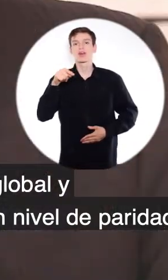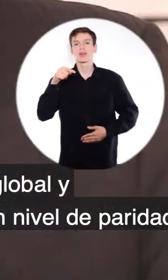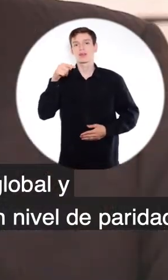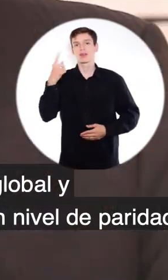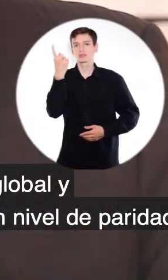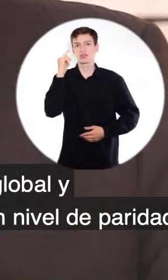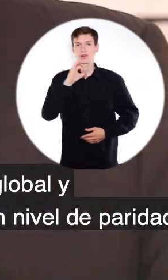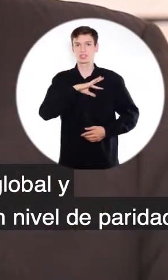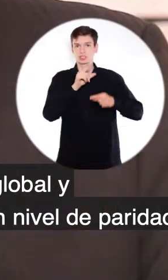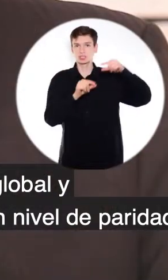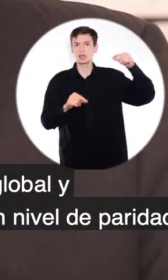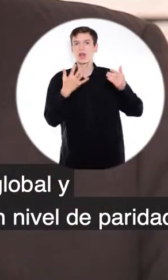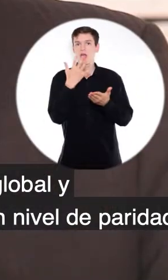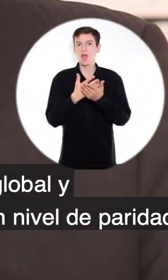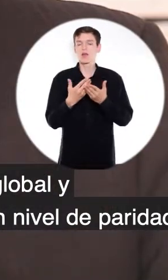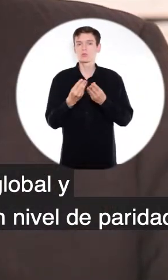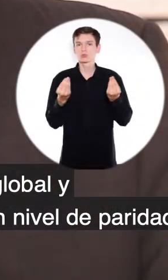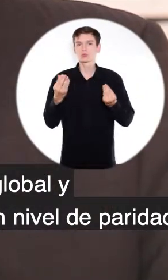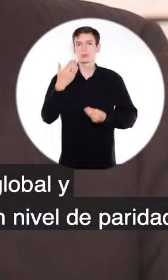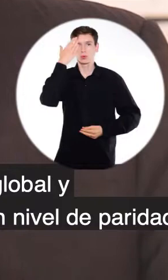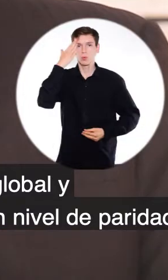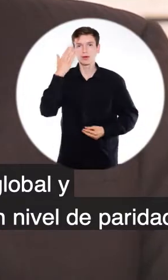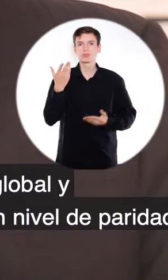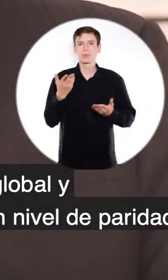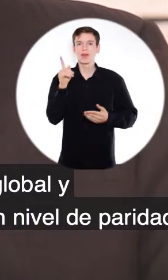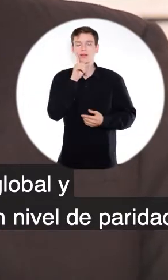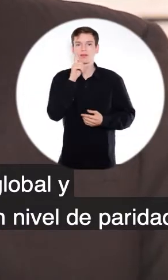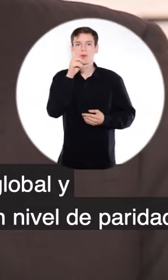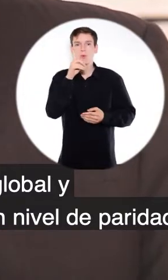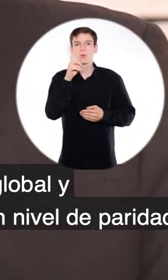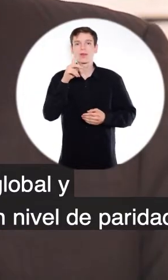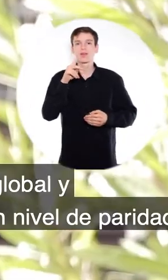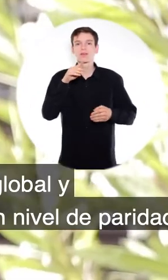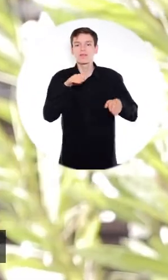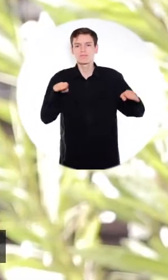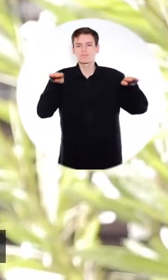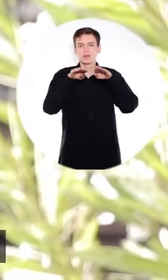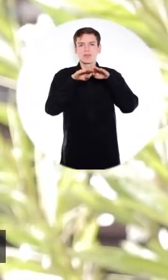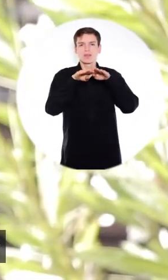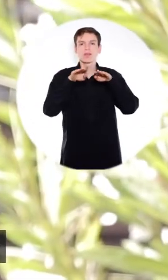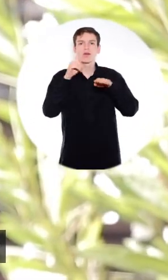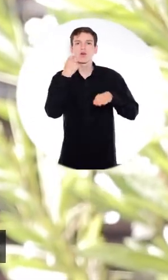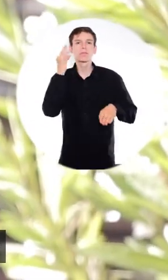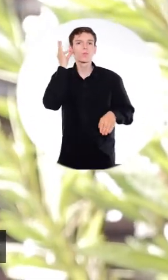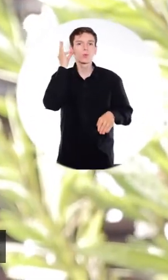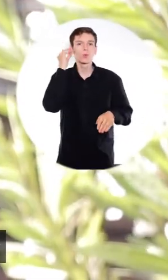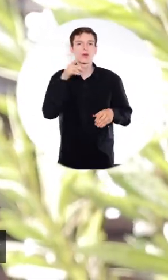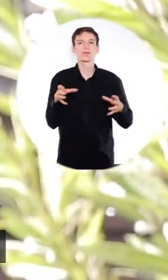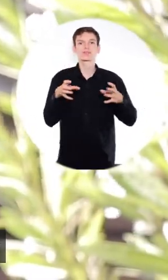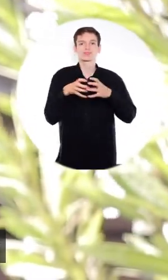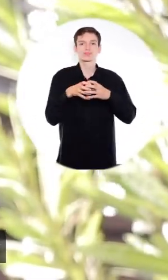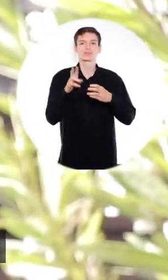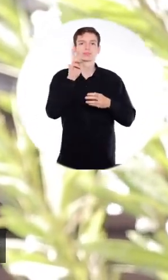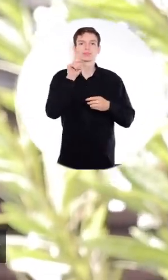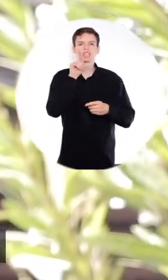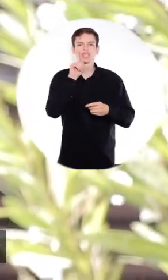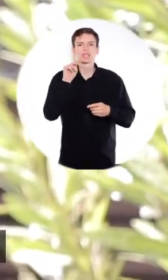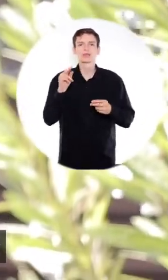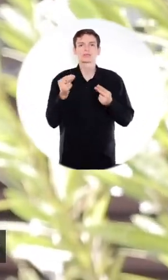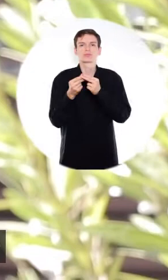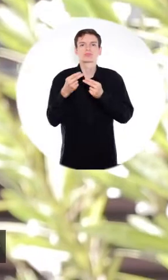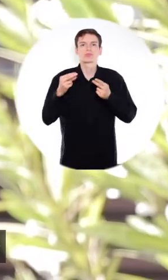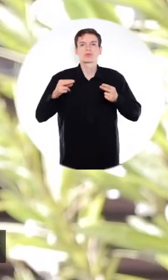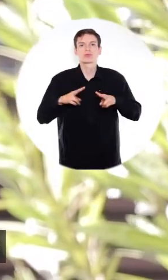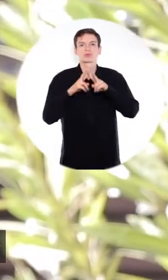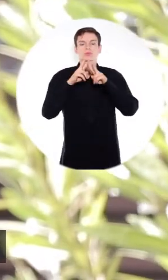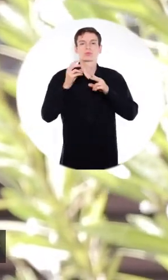some gender parity in the constituent body. Yeah. How would you envision the best way to achieve at